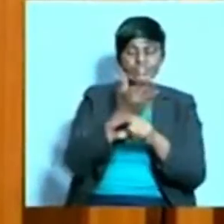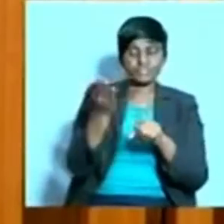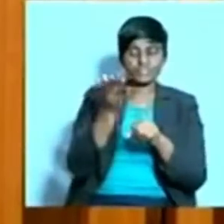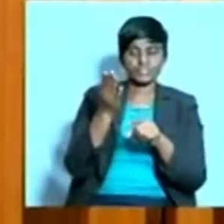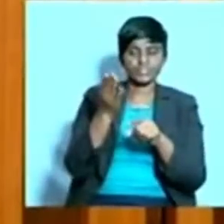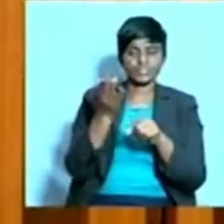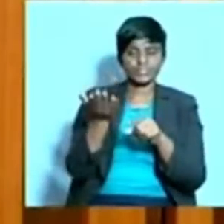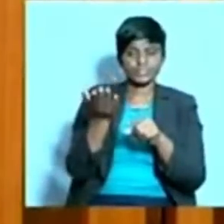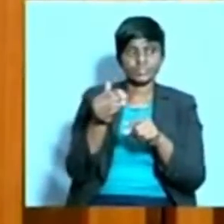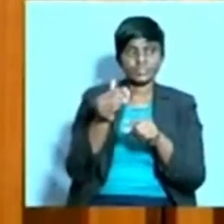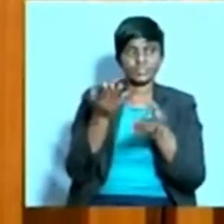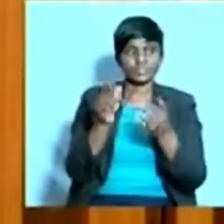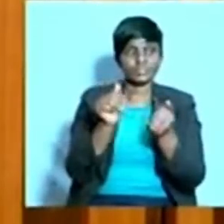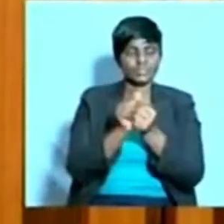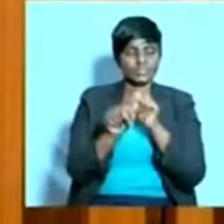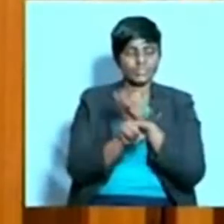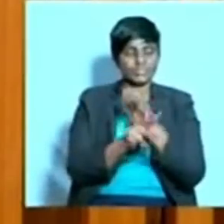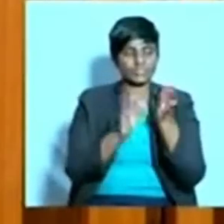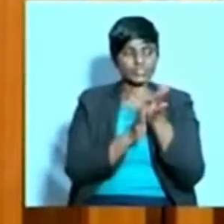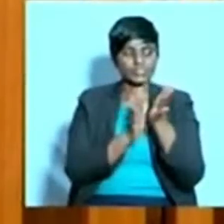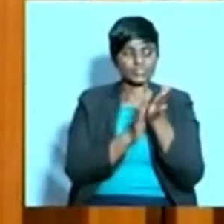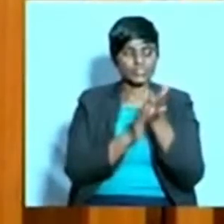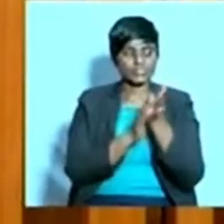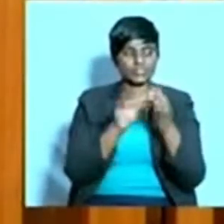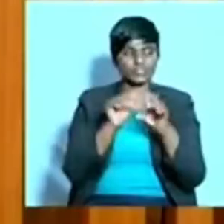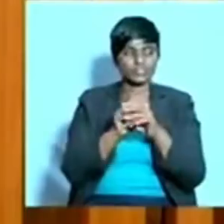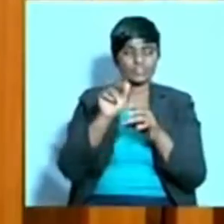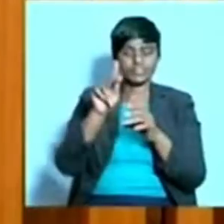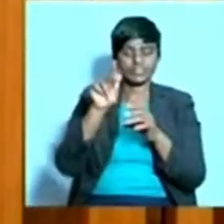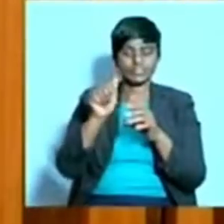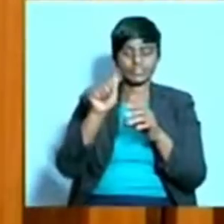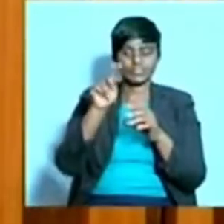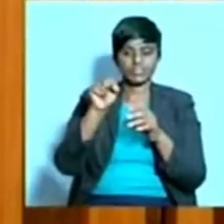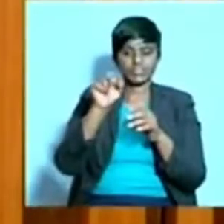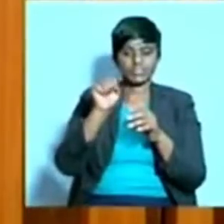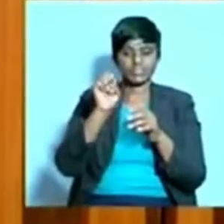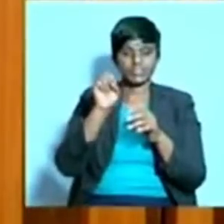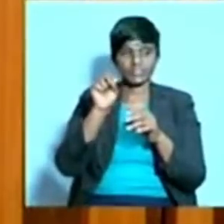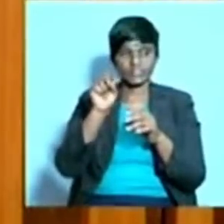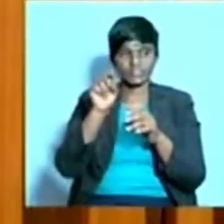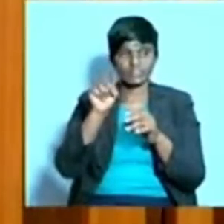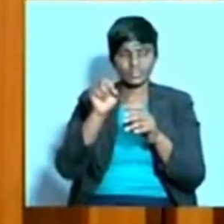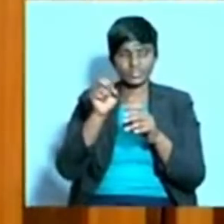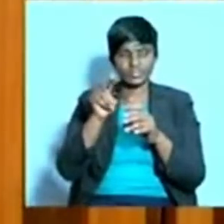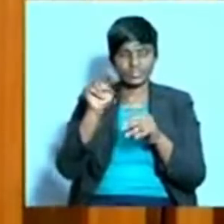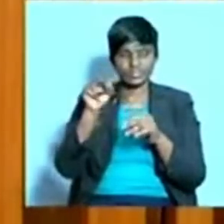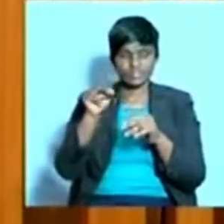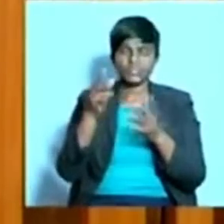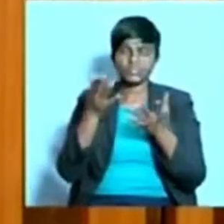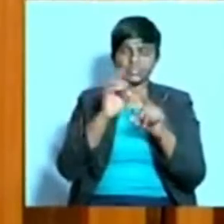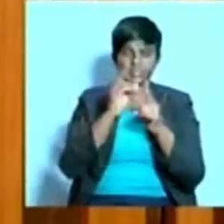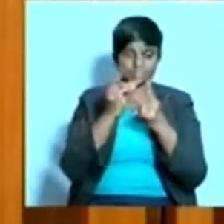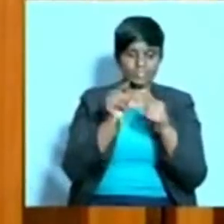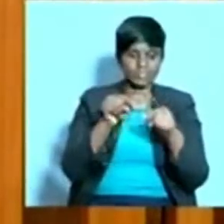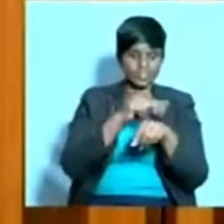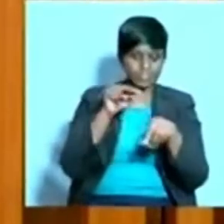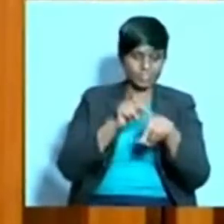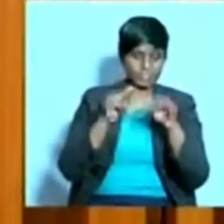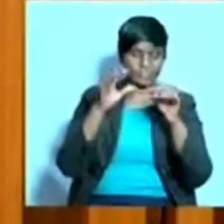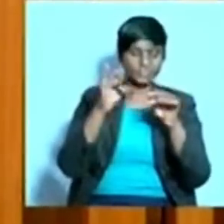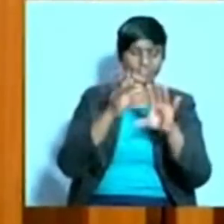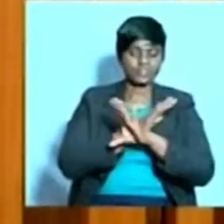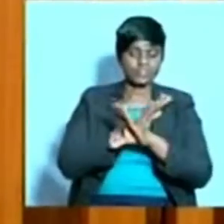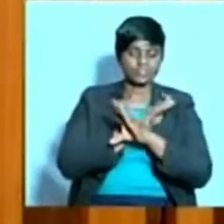Angela's Nursery and Primary School in Kansenshi Extension Dola District. On behalf of the National Assembly of